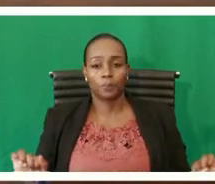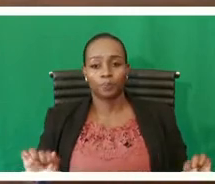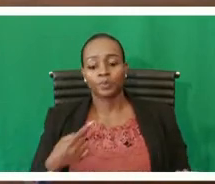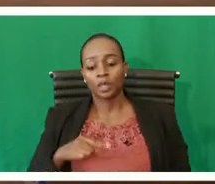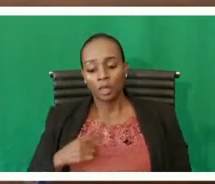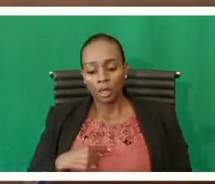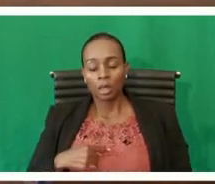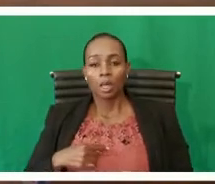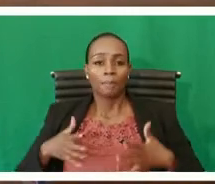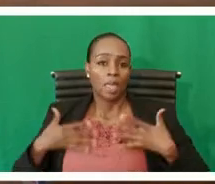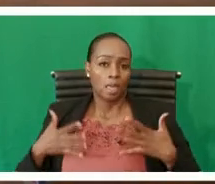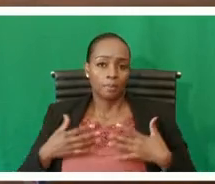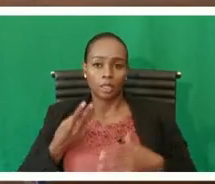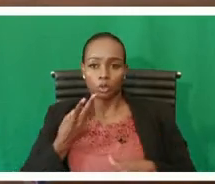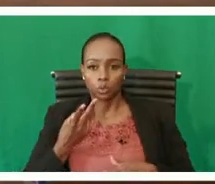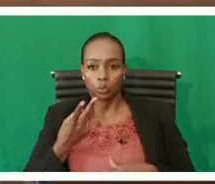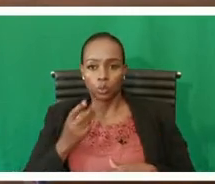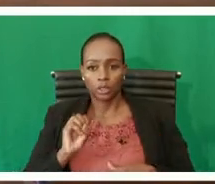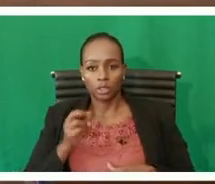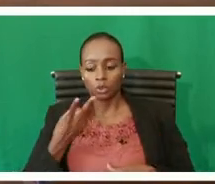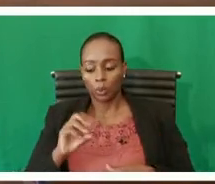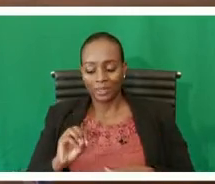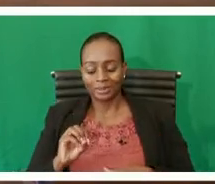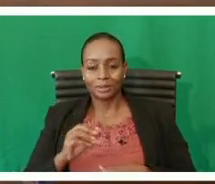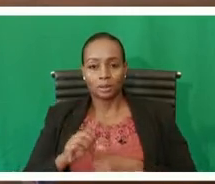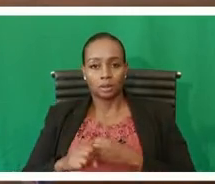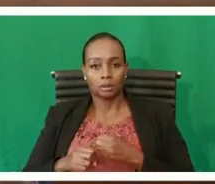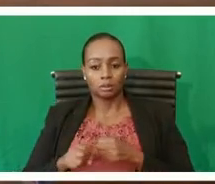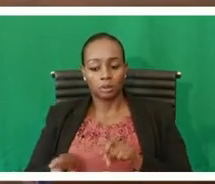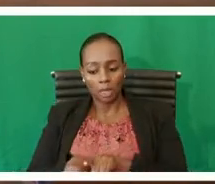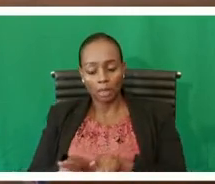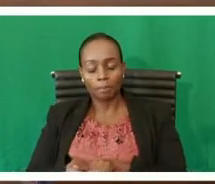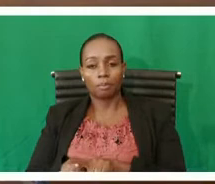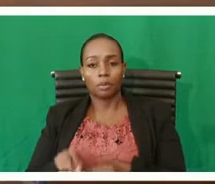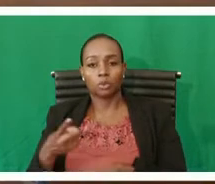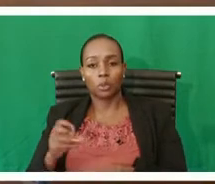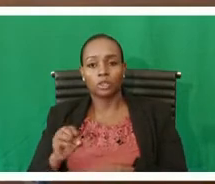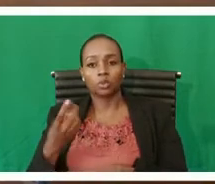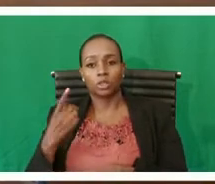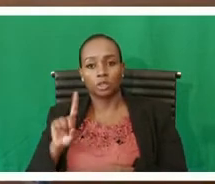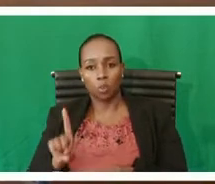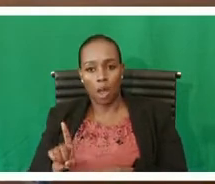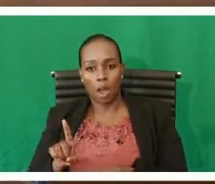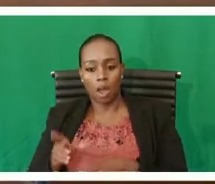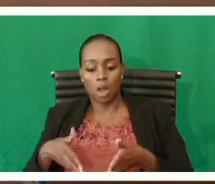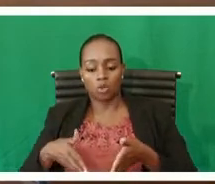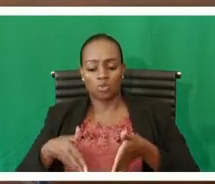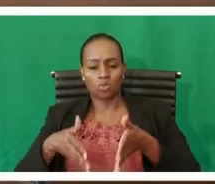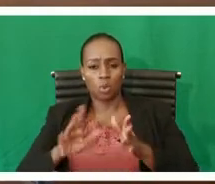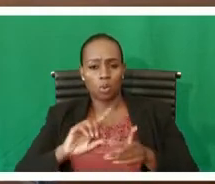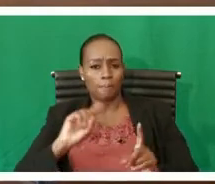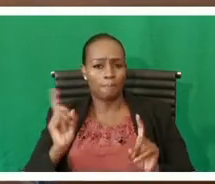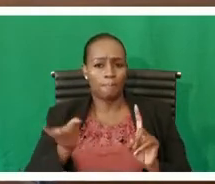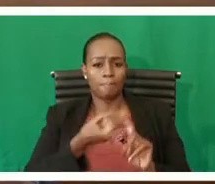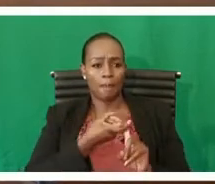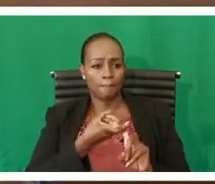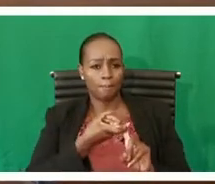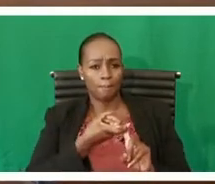that in the year 2020 and 2021 festive season, our road accident fatalities fell